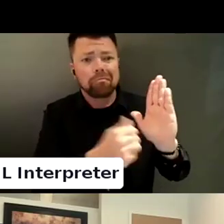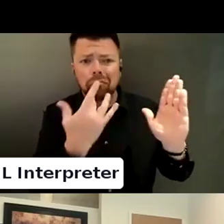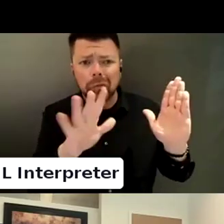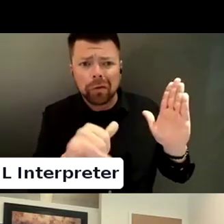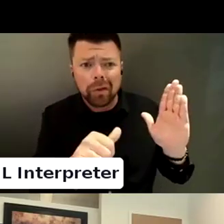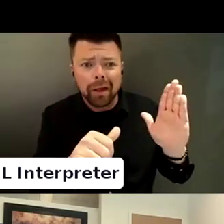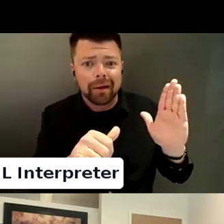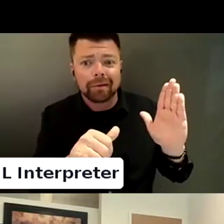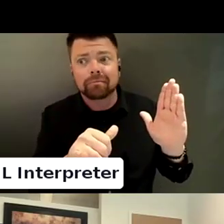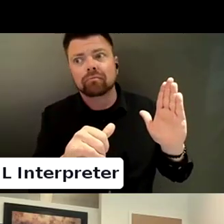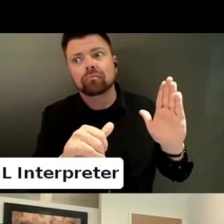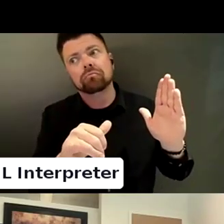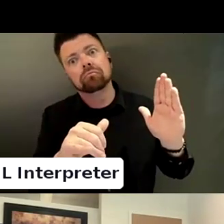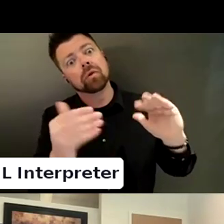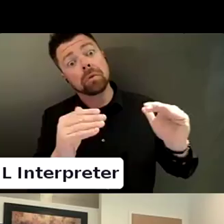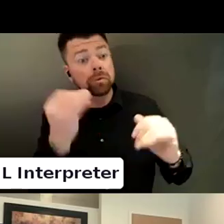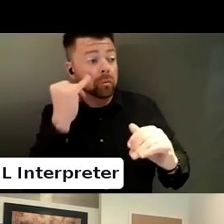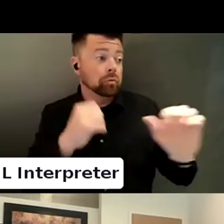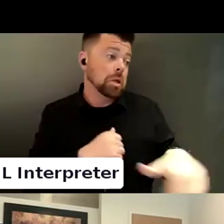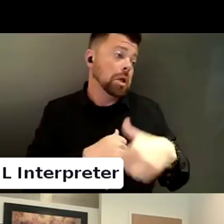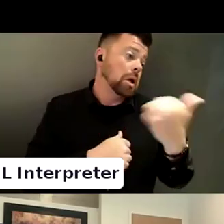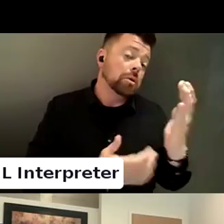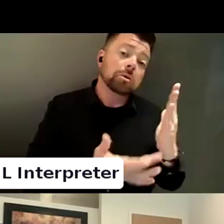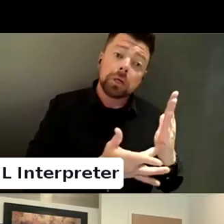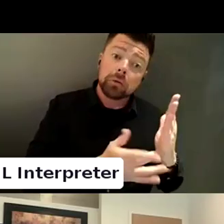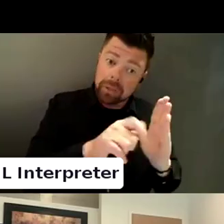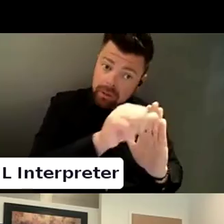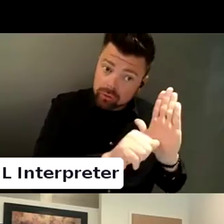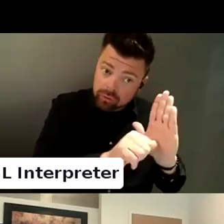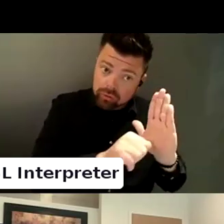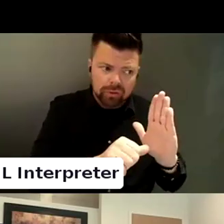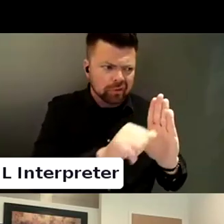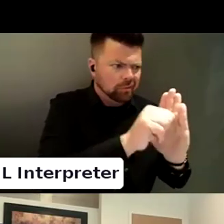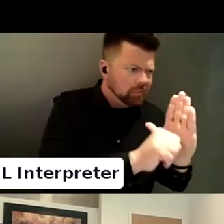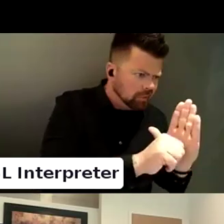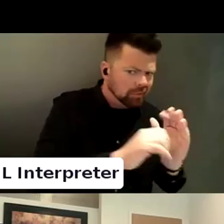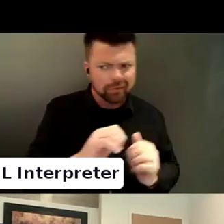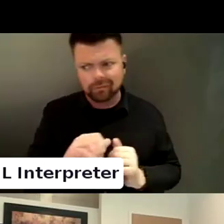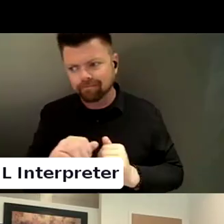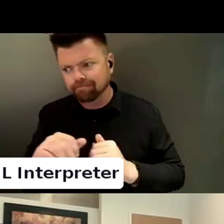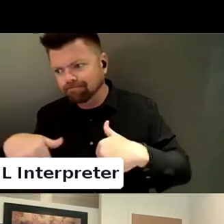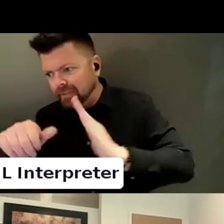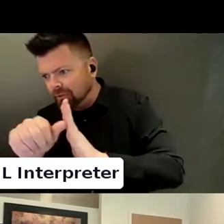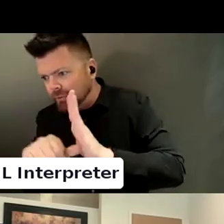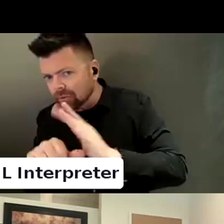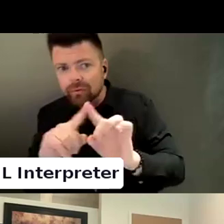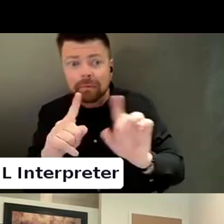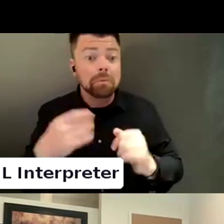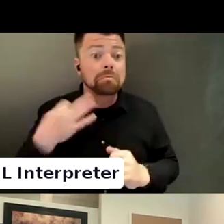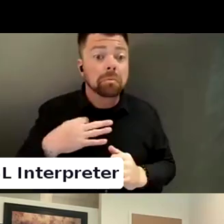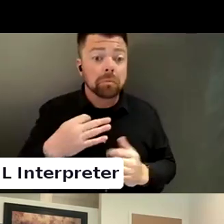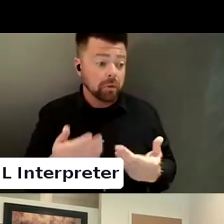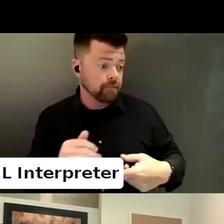exact same device that is fully implanted. But it is likely that there will be advantages to fully